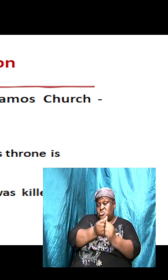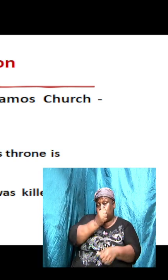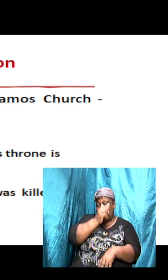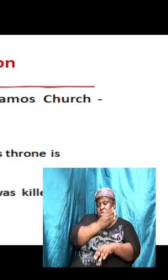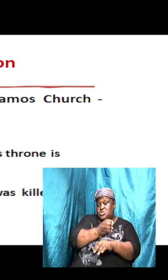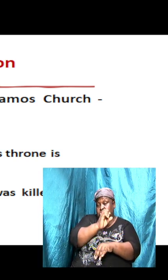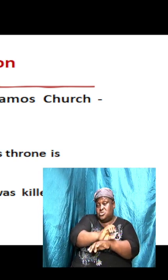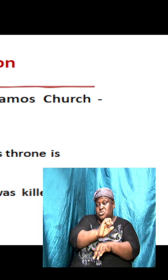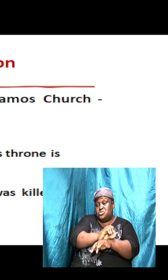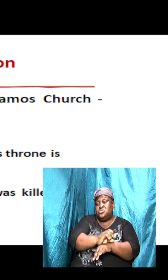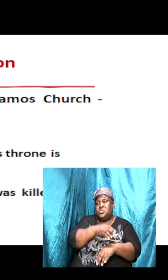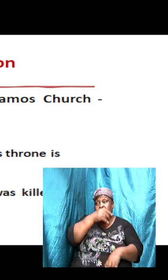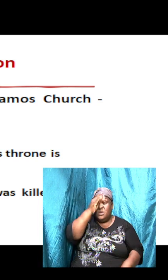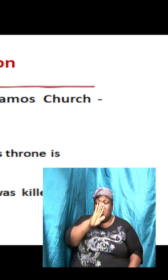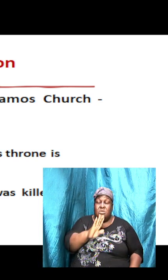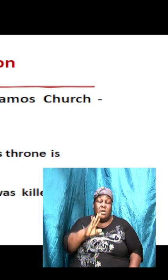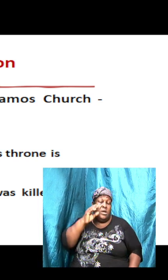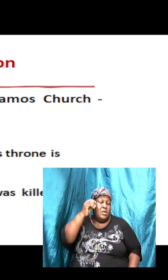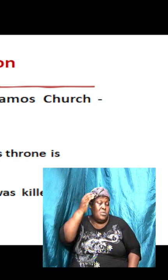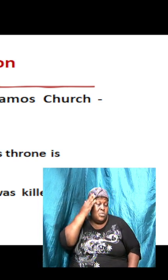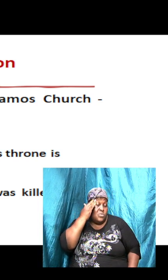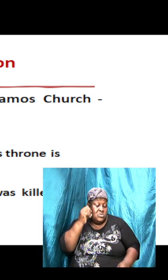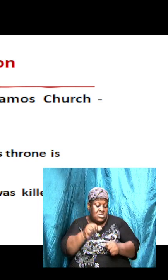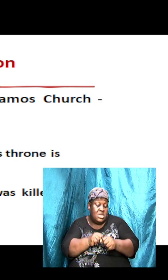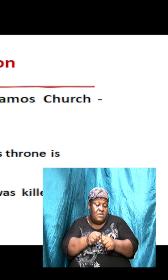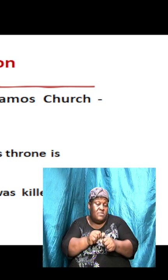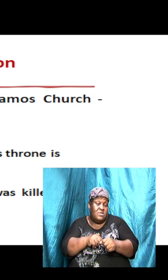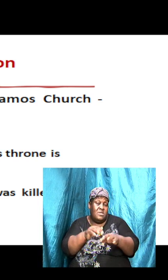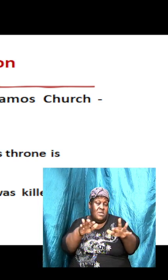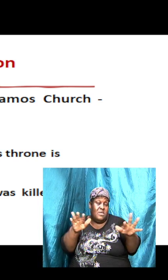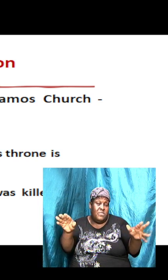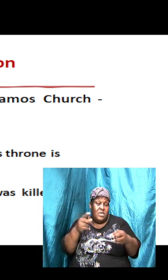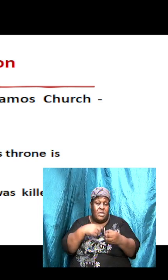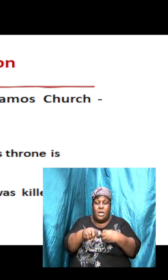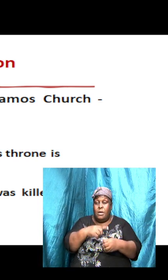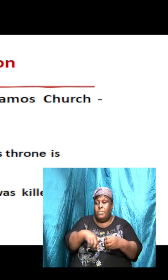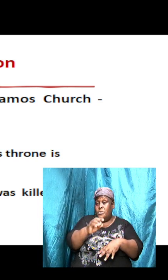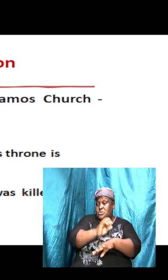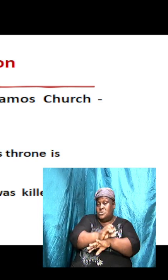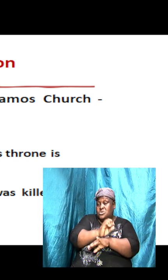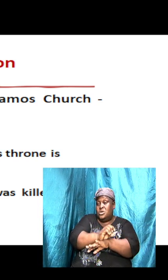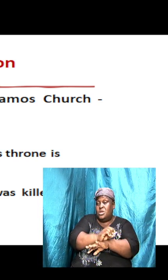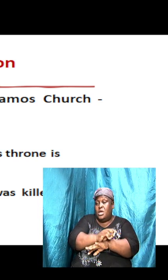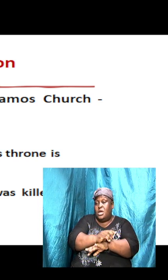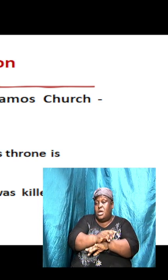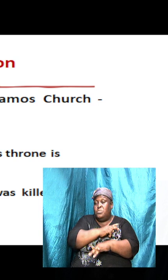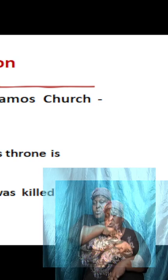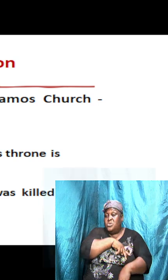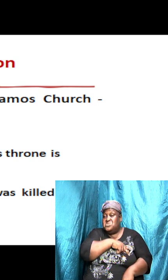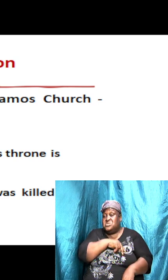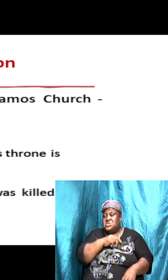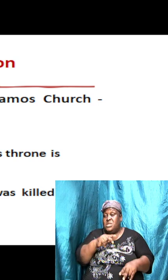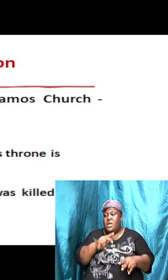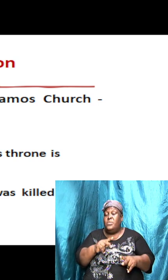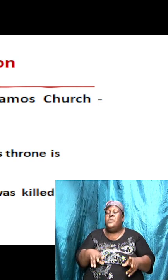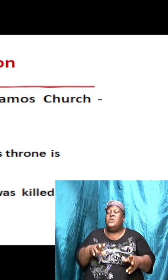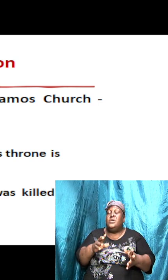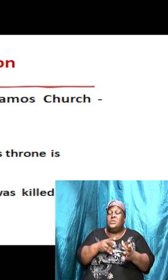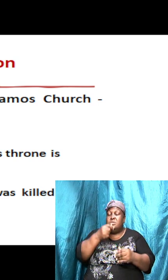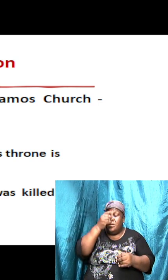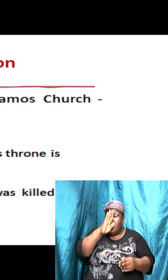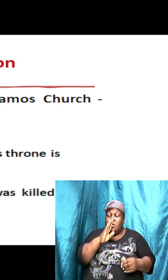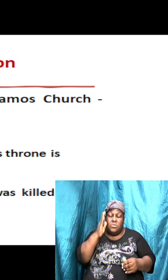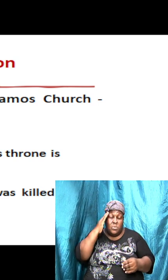He knows everything about the church. He knows everything about us personally. And that is very important, brothers